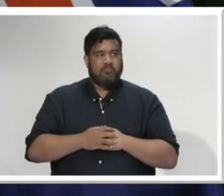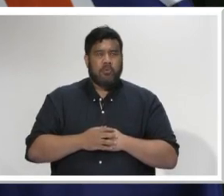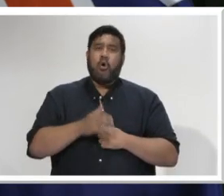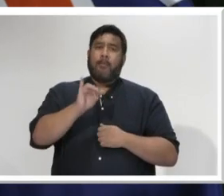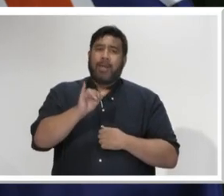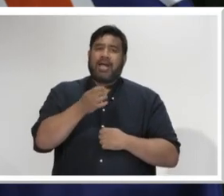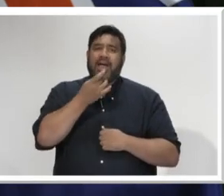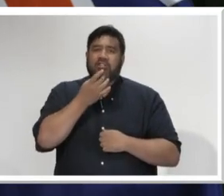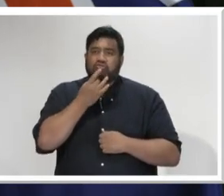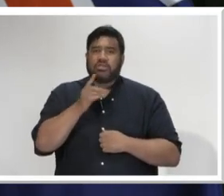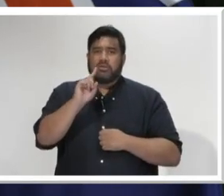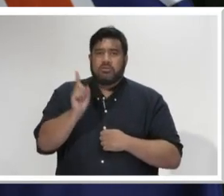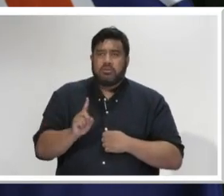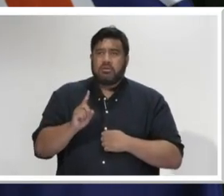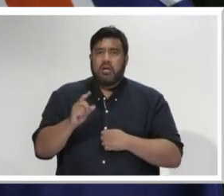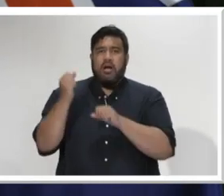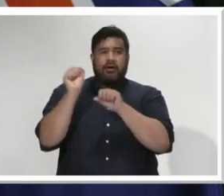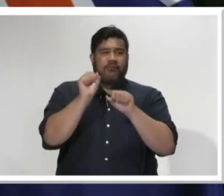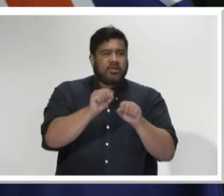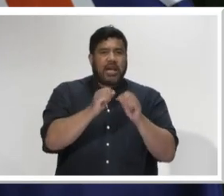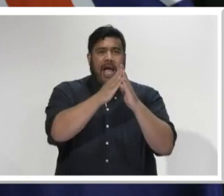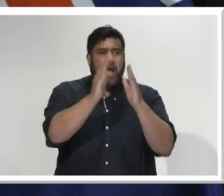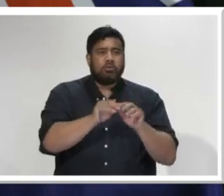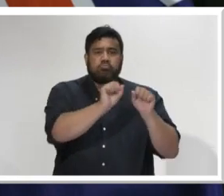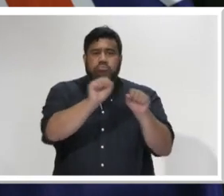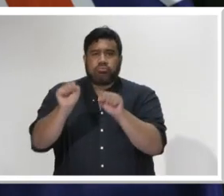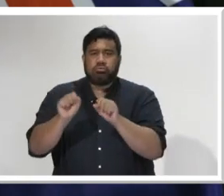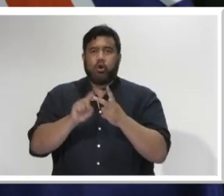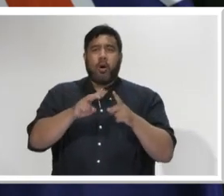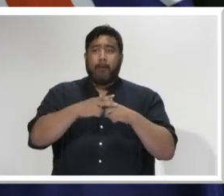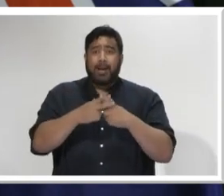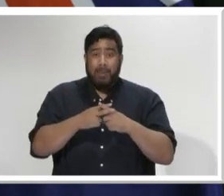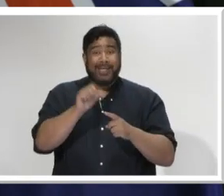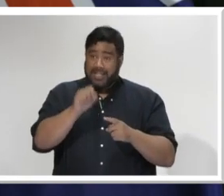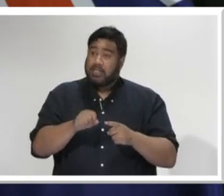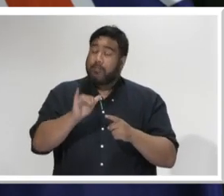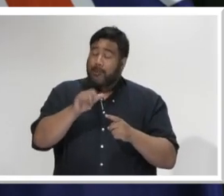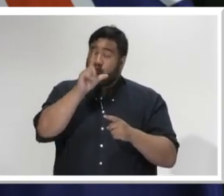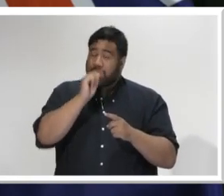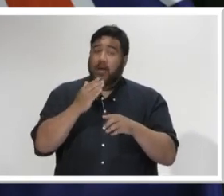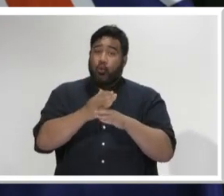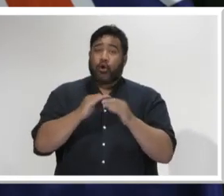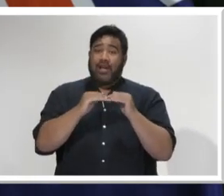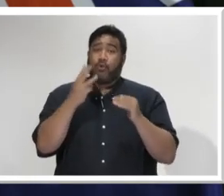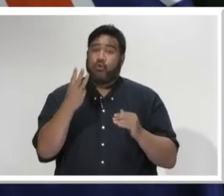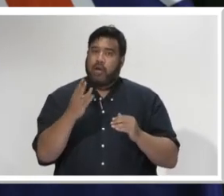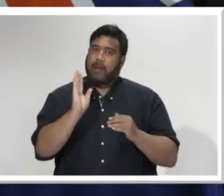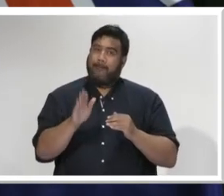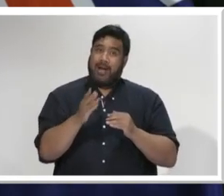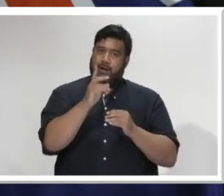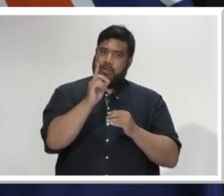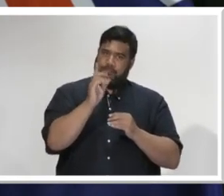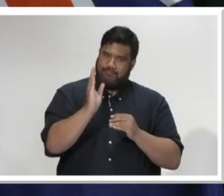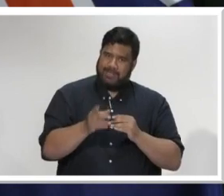electricians or plumbers. You can return to work, but keep your distance from your customers. There